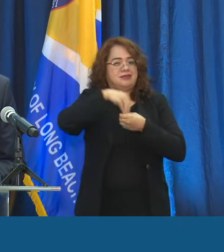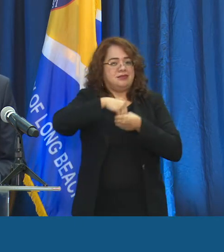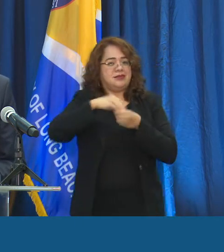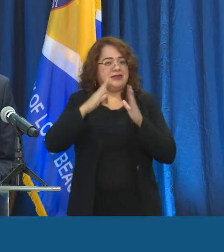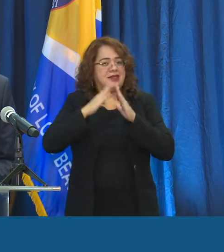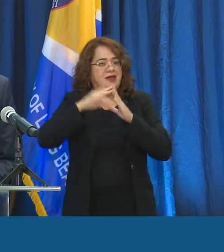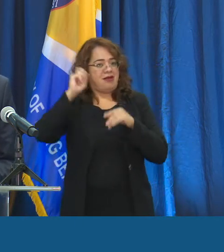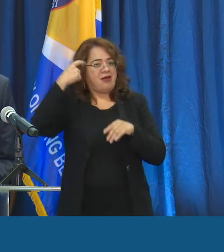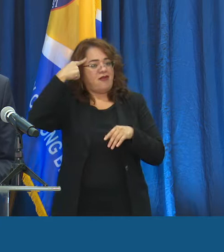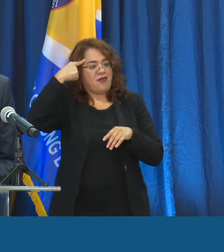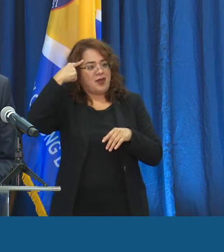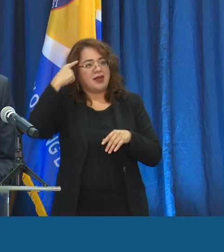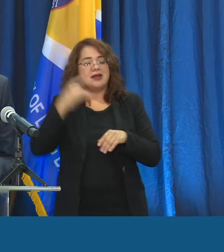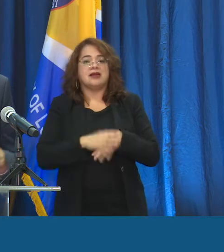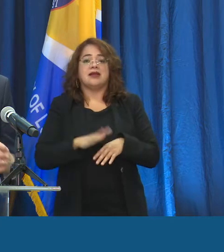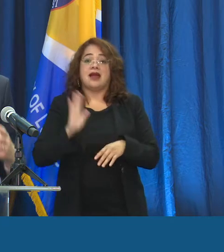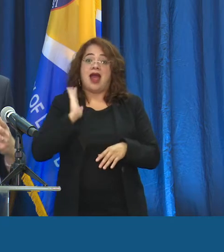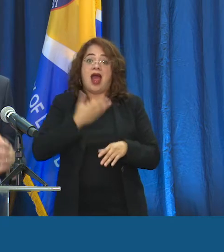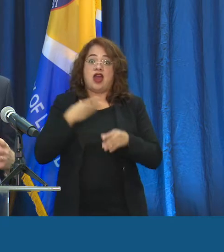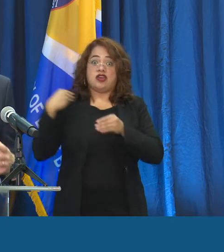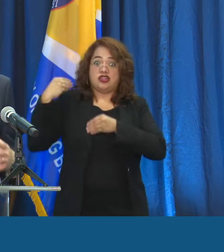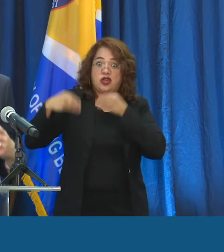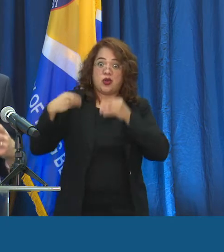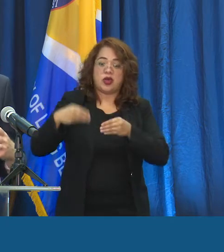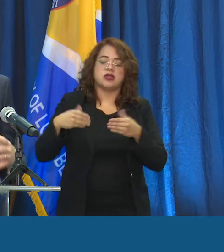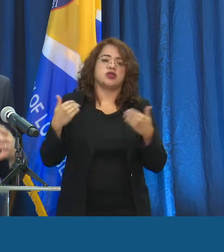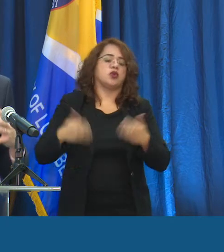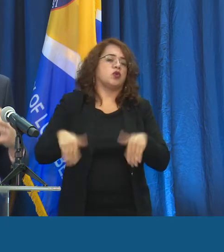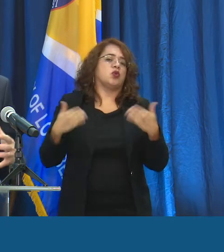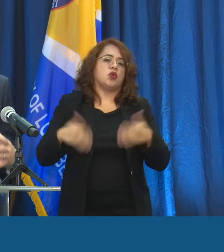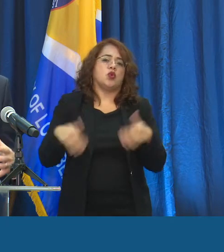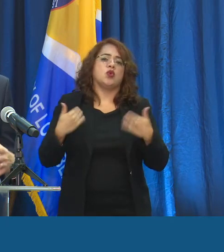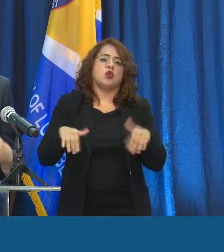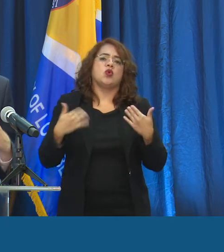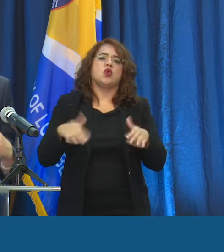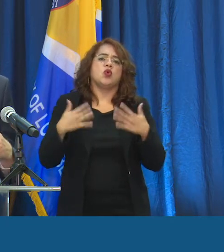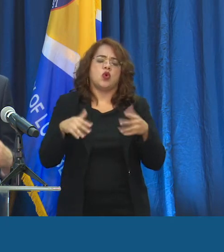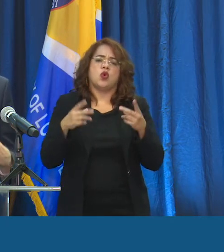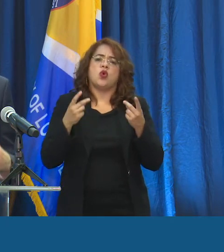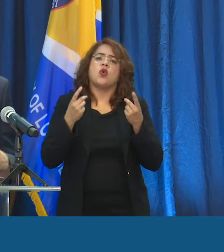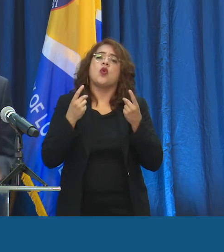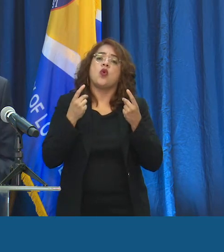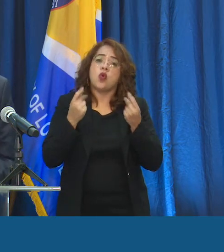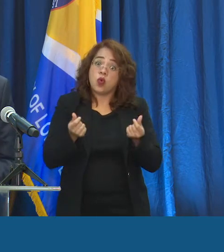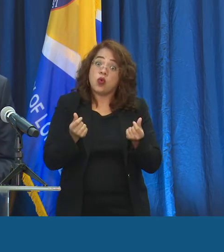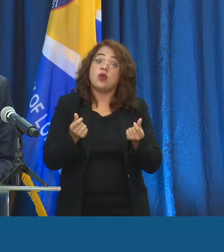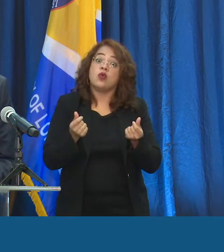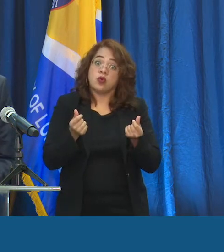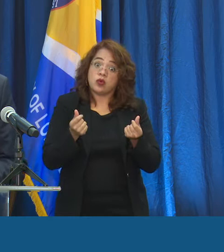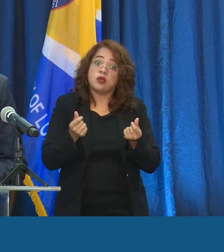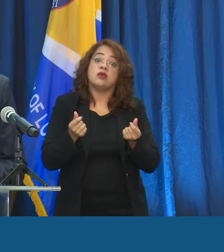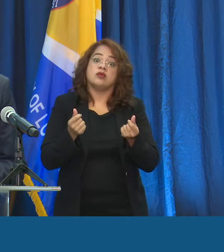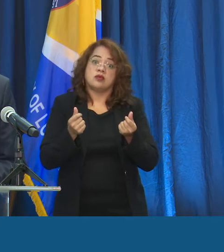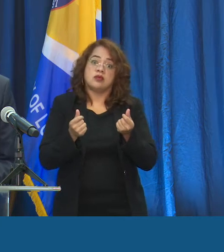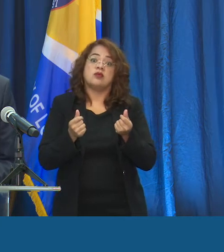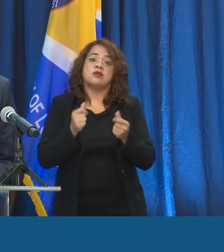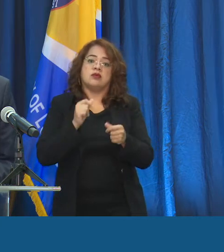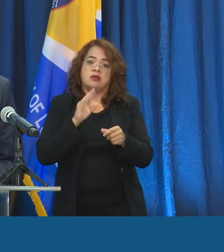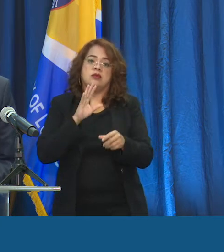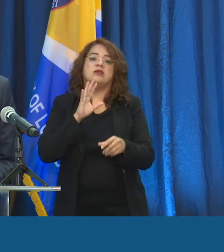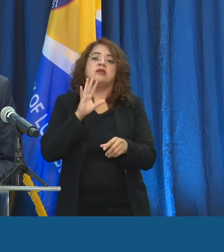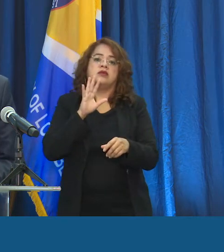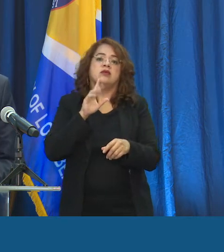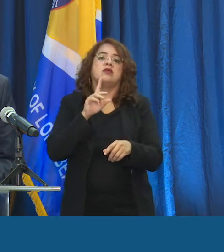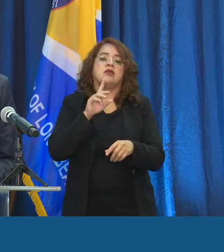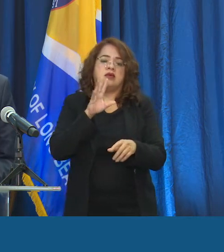crisis in our generation. Over 100 people have been dedicated full-time to our city's Emergency Operations Center, which is now in its 5th